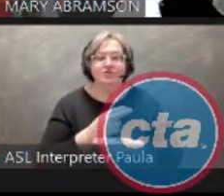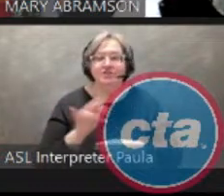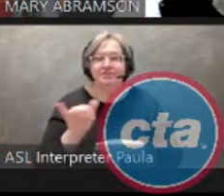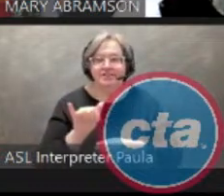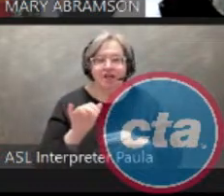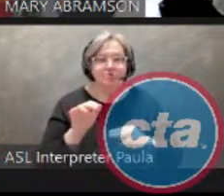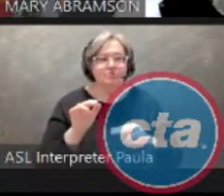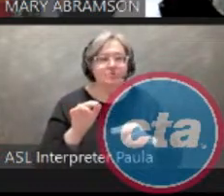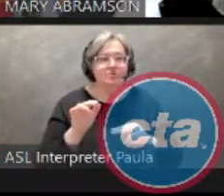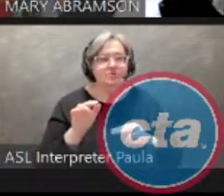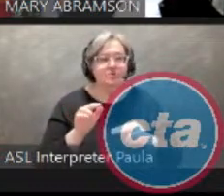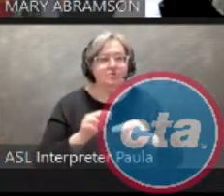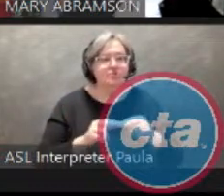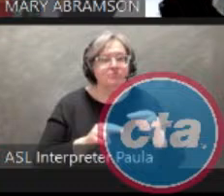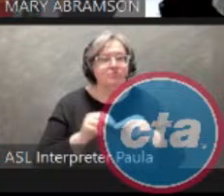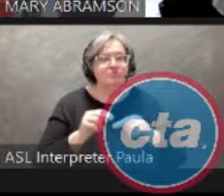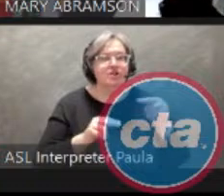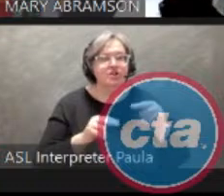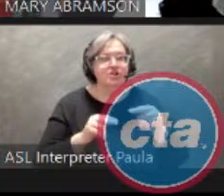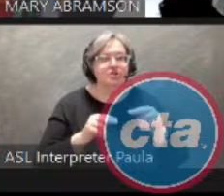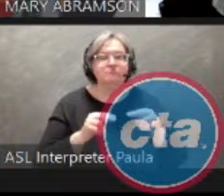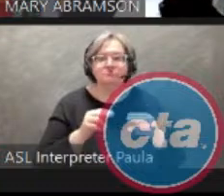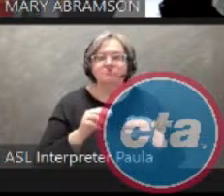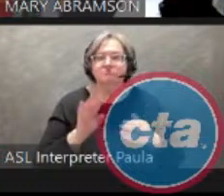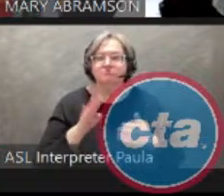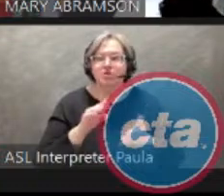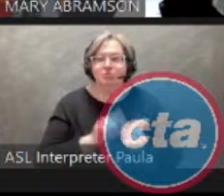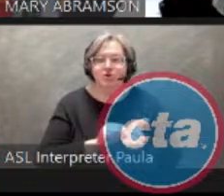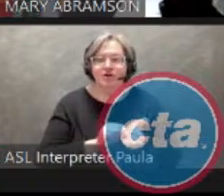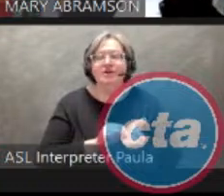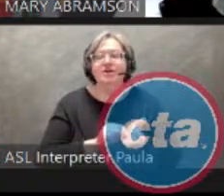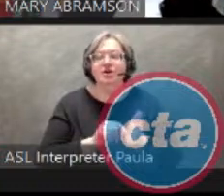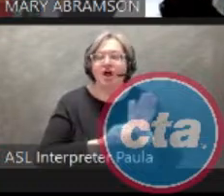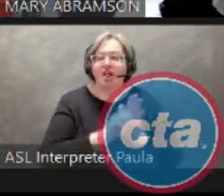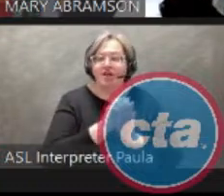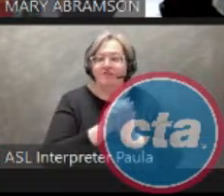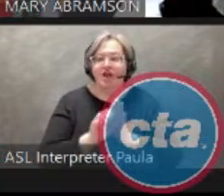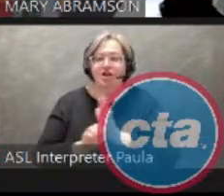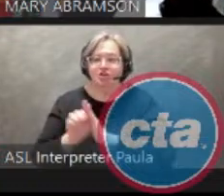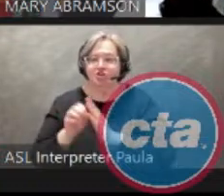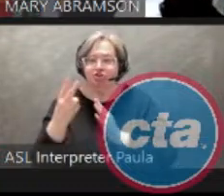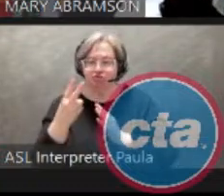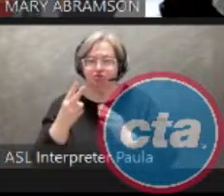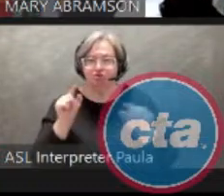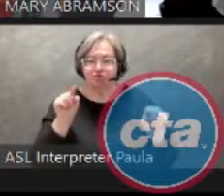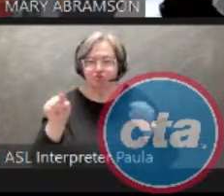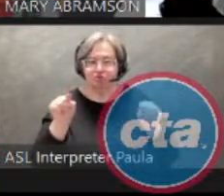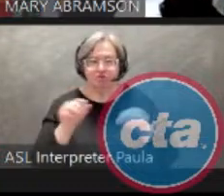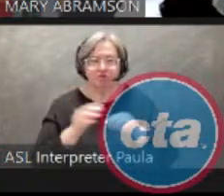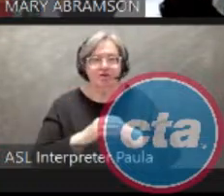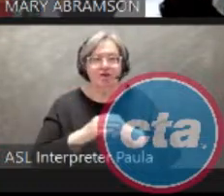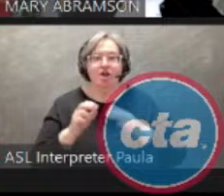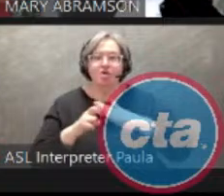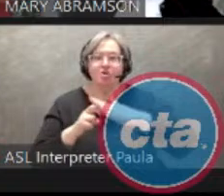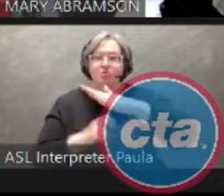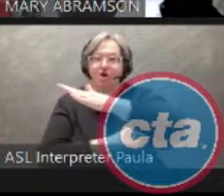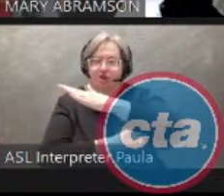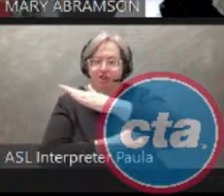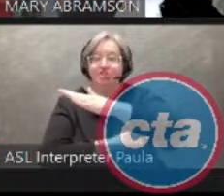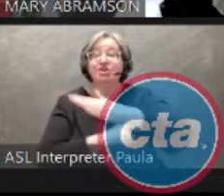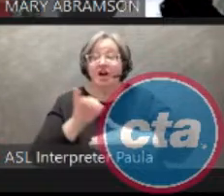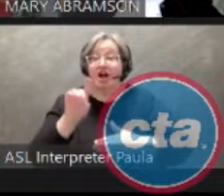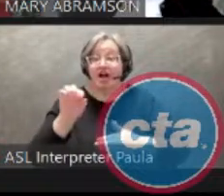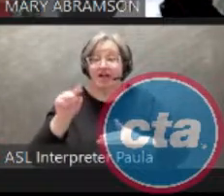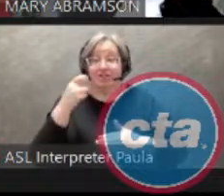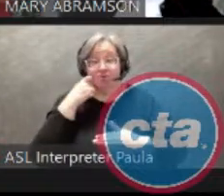going to be threading the needle with putting in 2 elevators, one on either side of the bridge. The bridge was recently completed by IDOT during